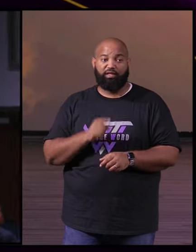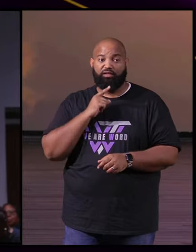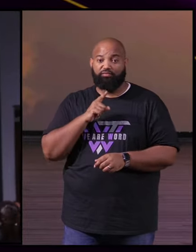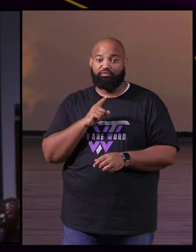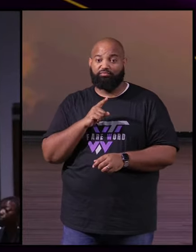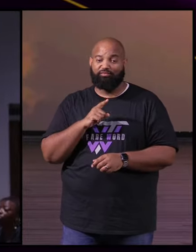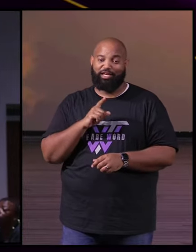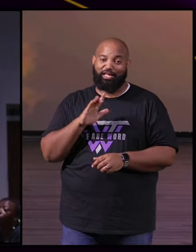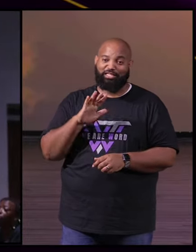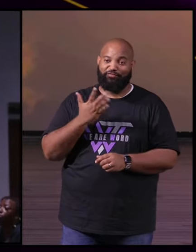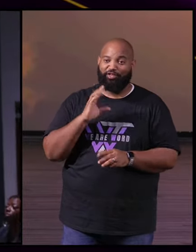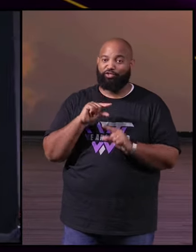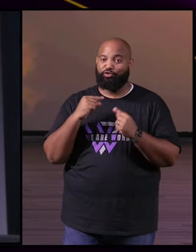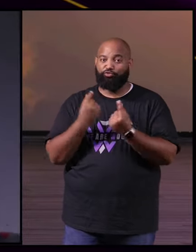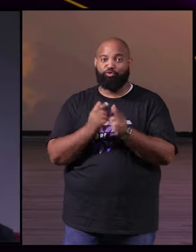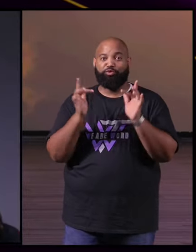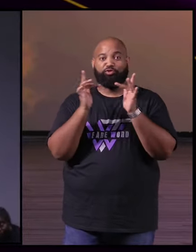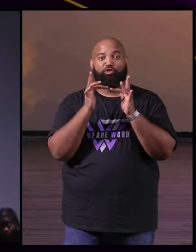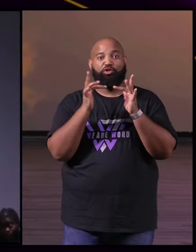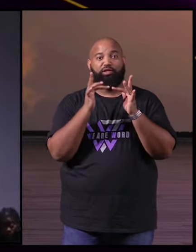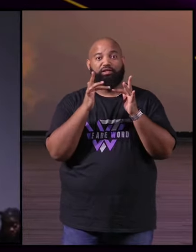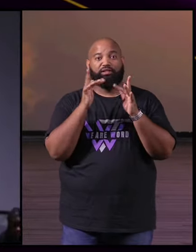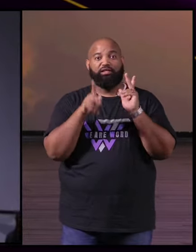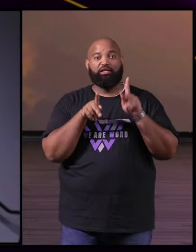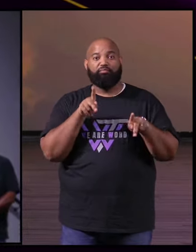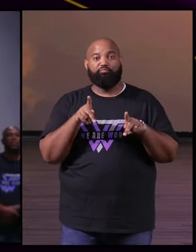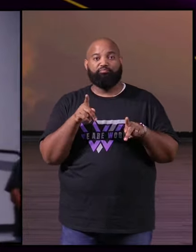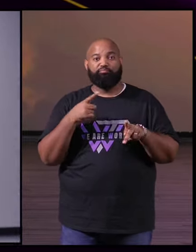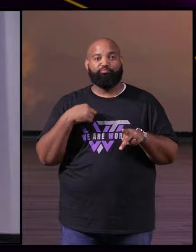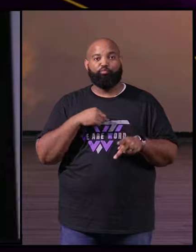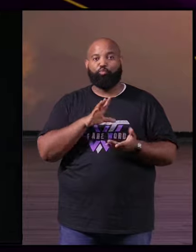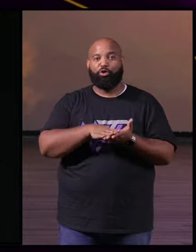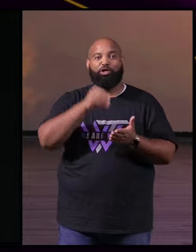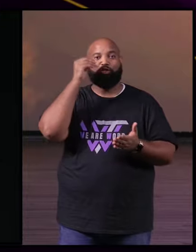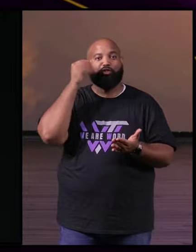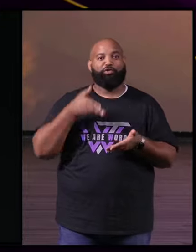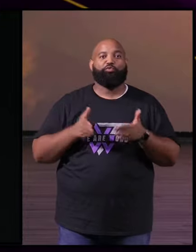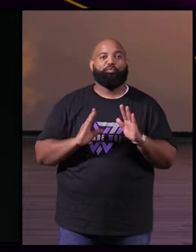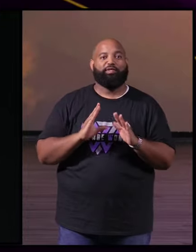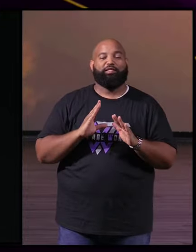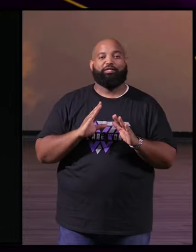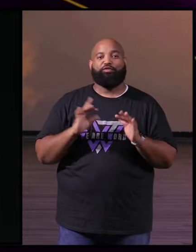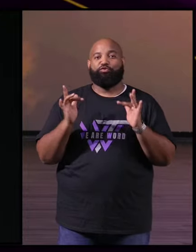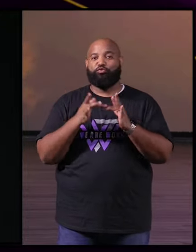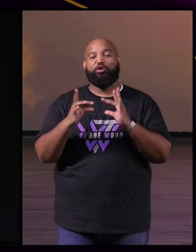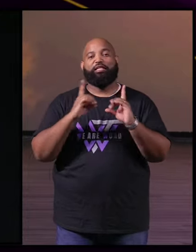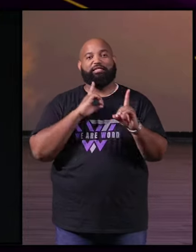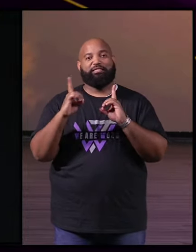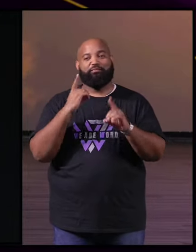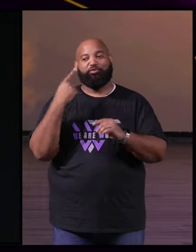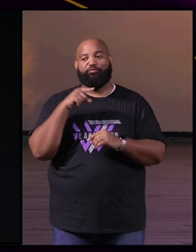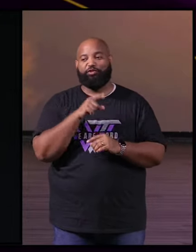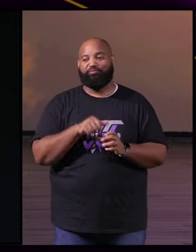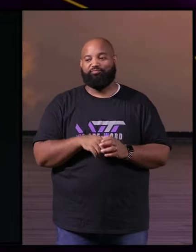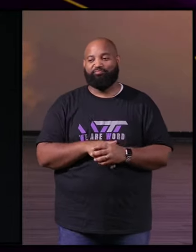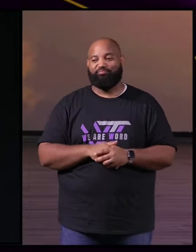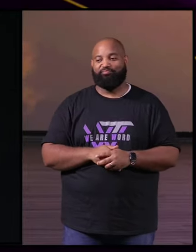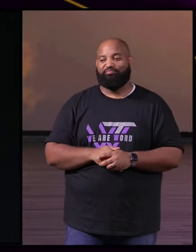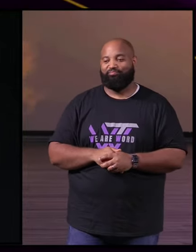fifth group of people are people on our East City campus. We are figuring out digital discipleship for you. We're figuring it out for